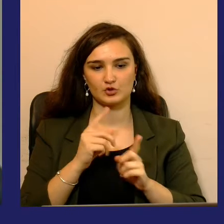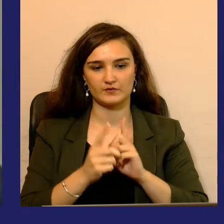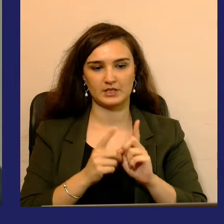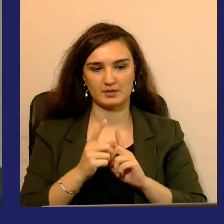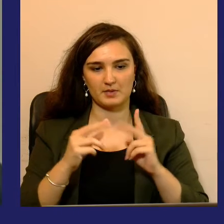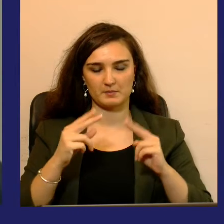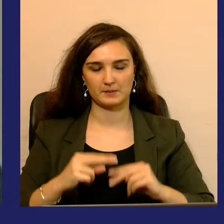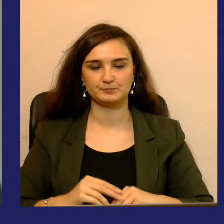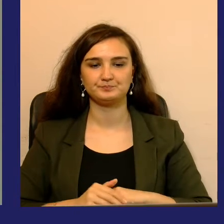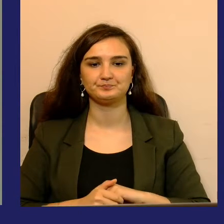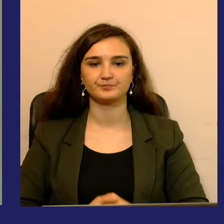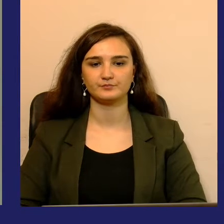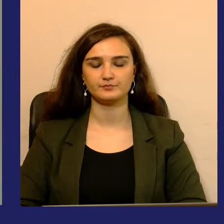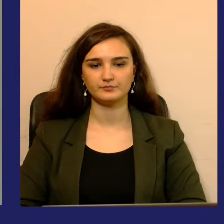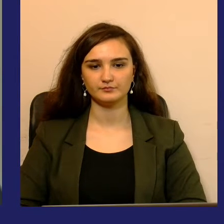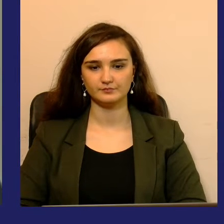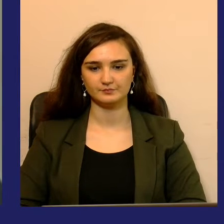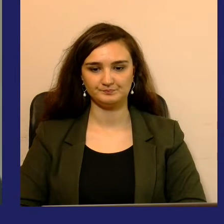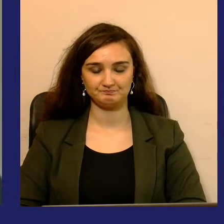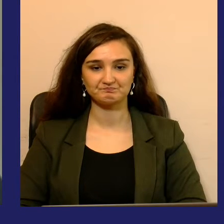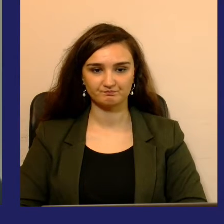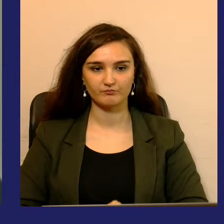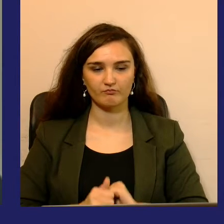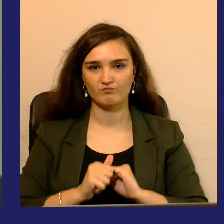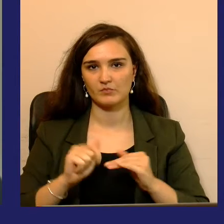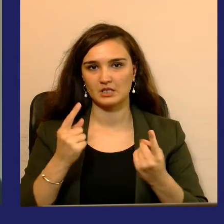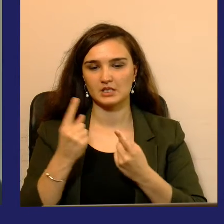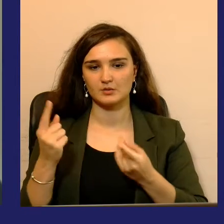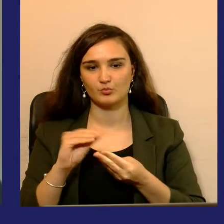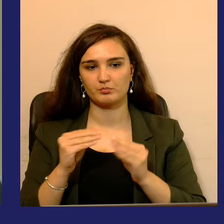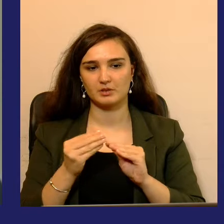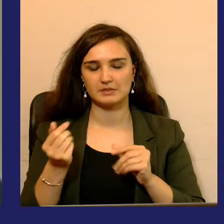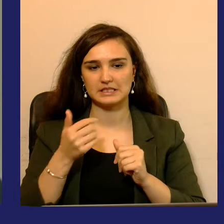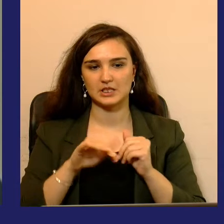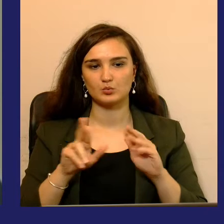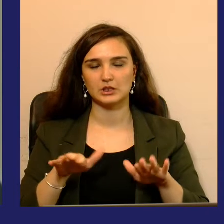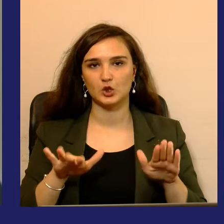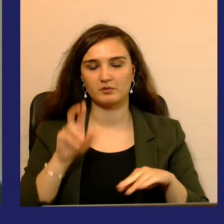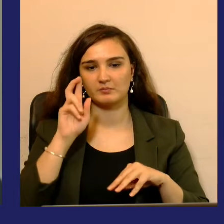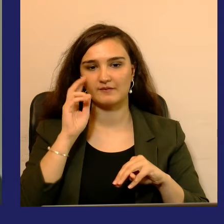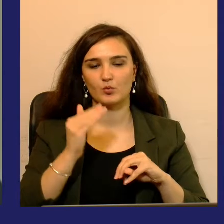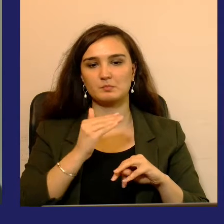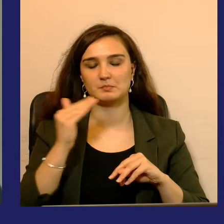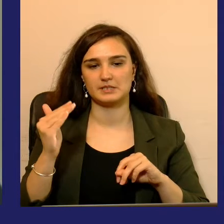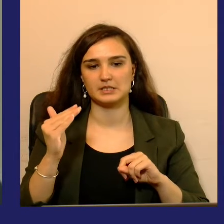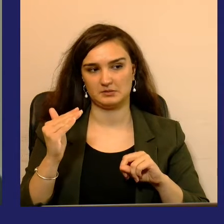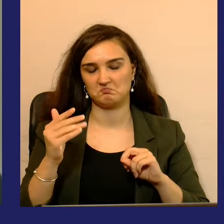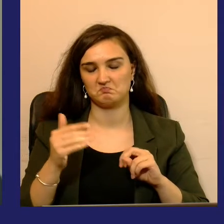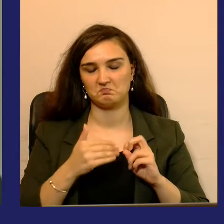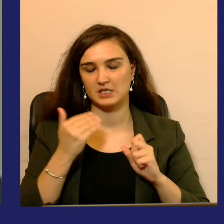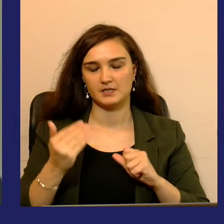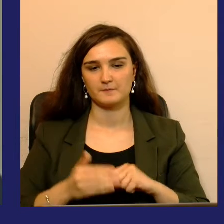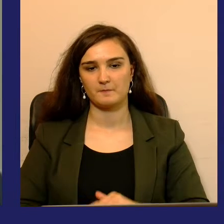the use of administrative resources of the central or local government institutions to support election campaigns